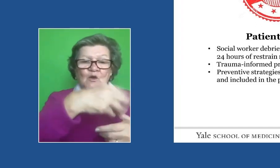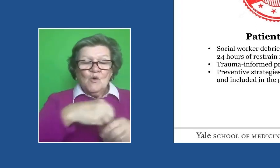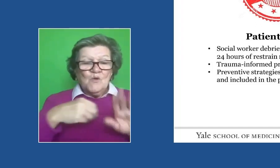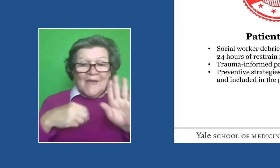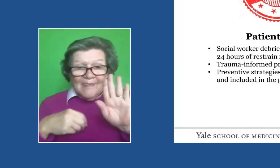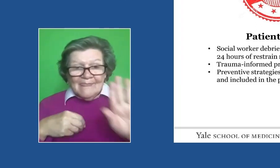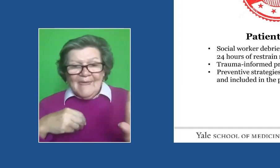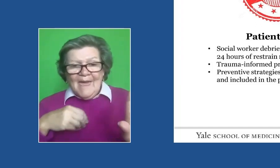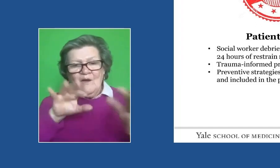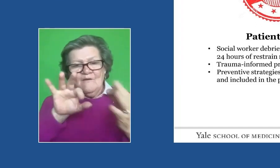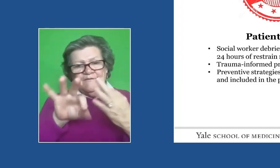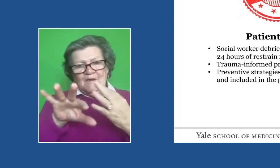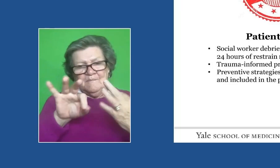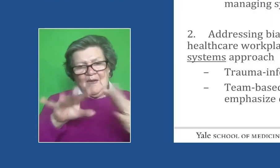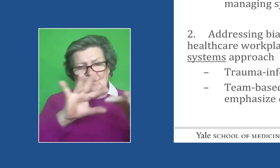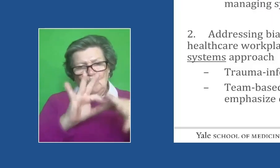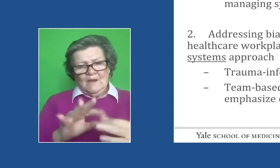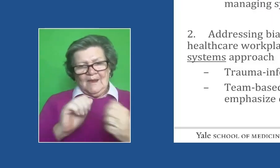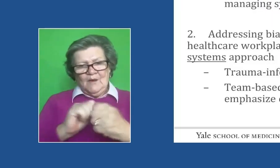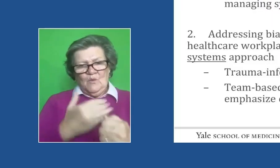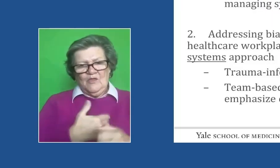training and to our future work.